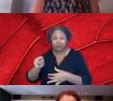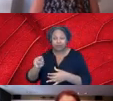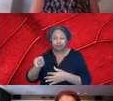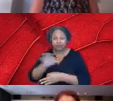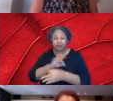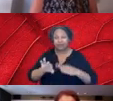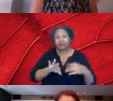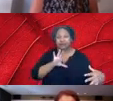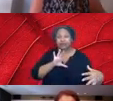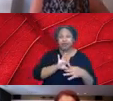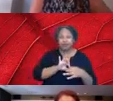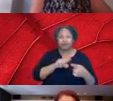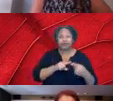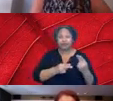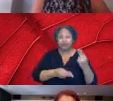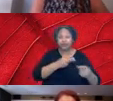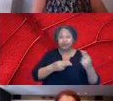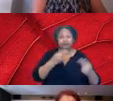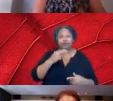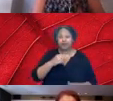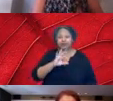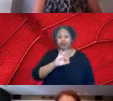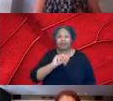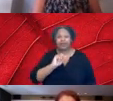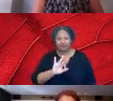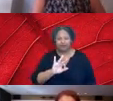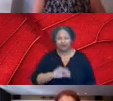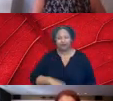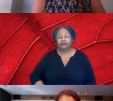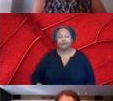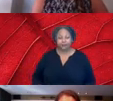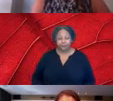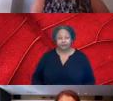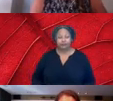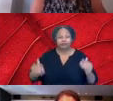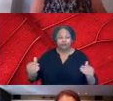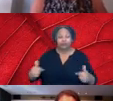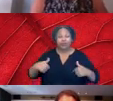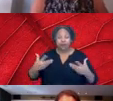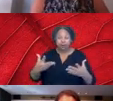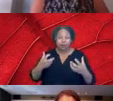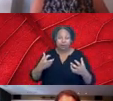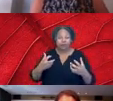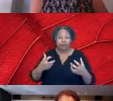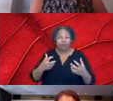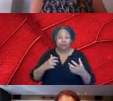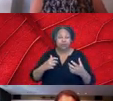next. And I want to be nominated, but I don't want to nominate myself. Can I ask someone to nominate me?